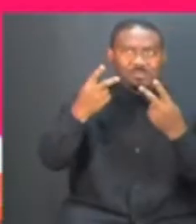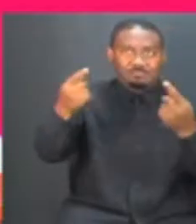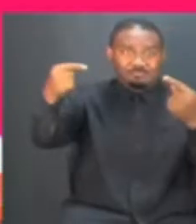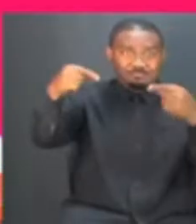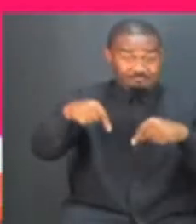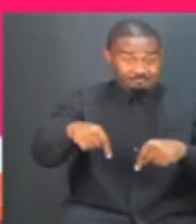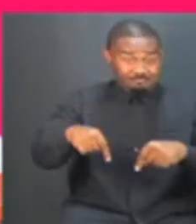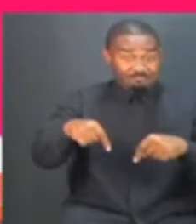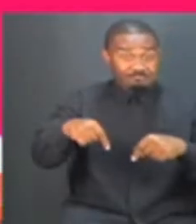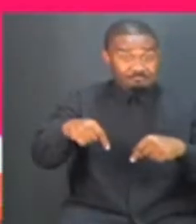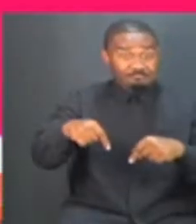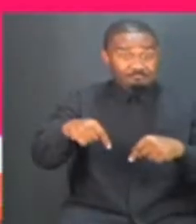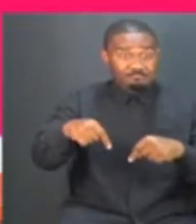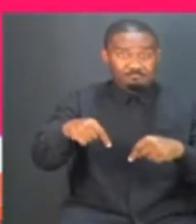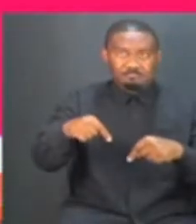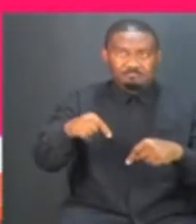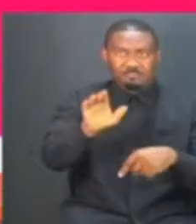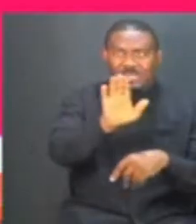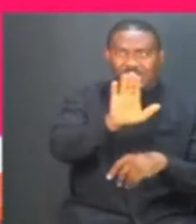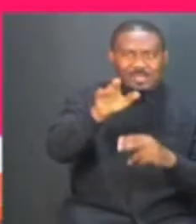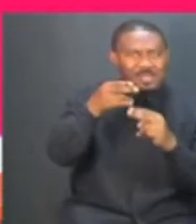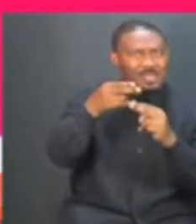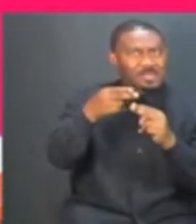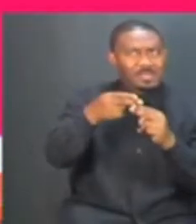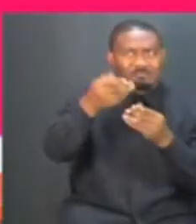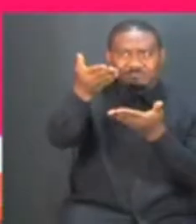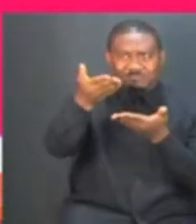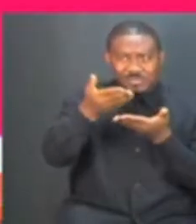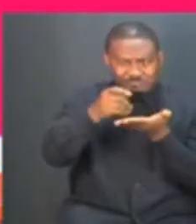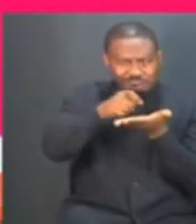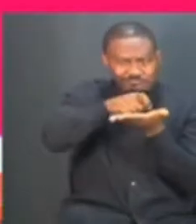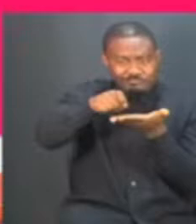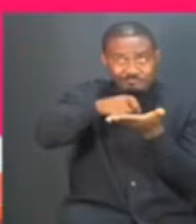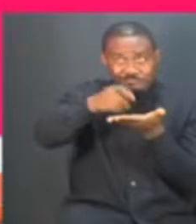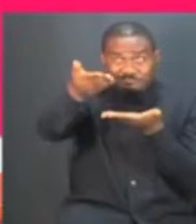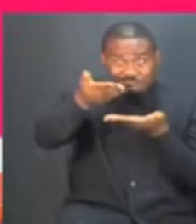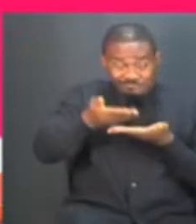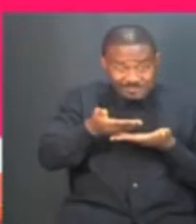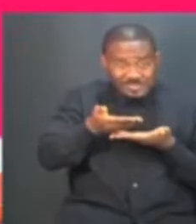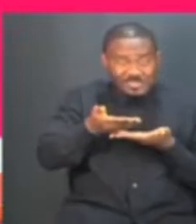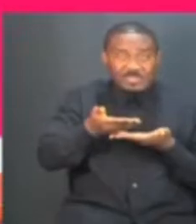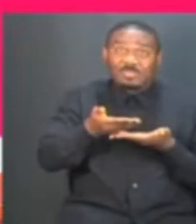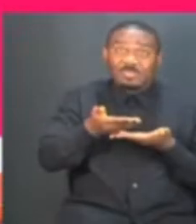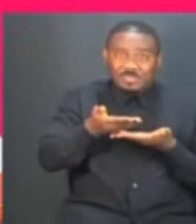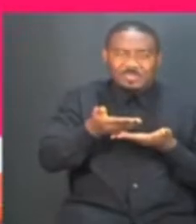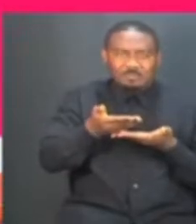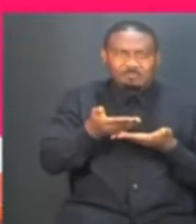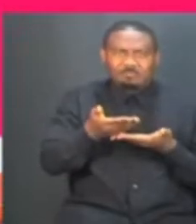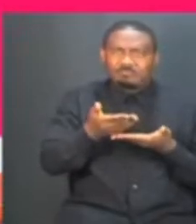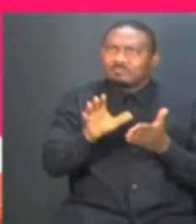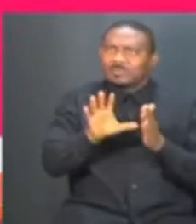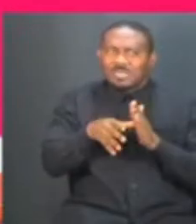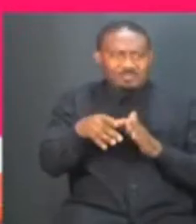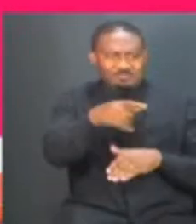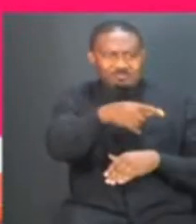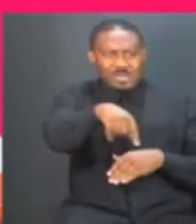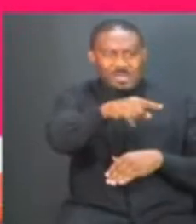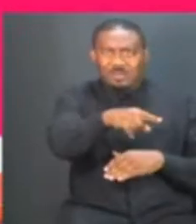give us their names in writing and same has been captured